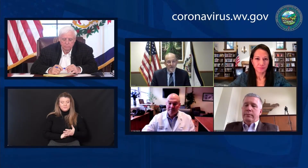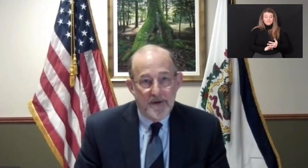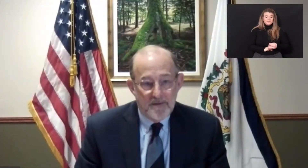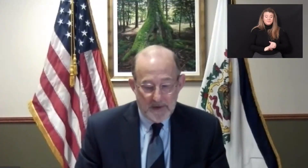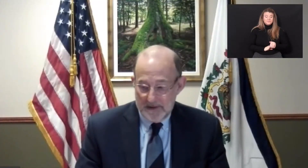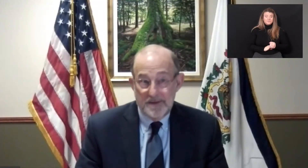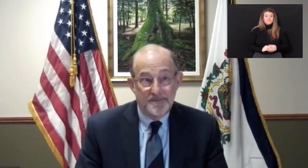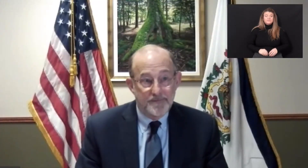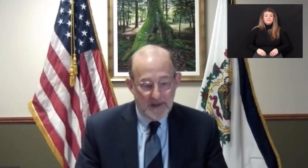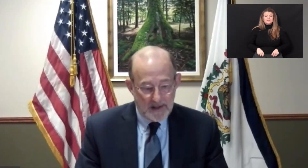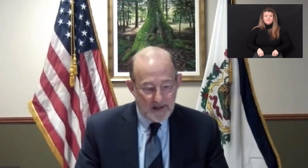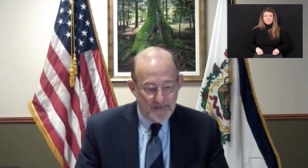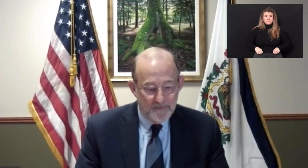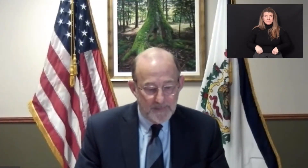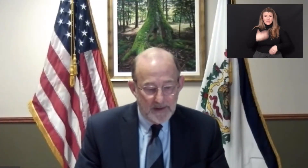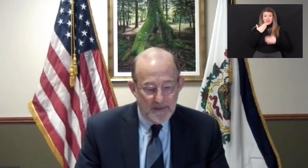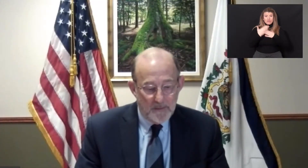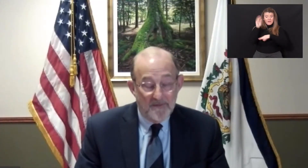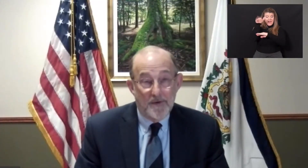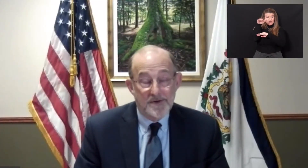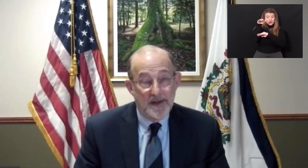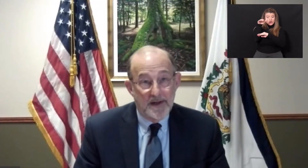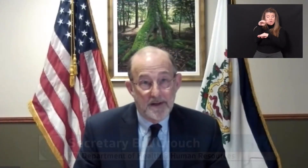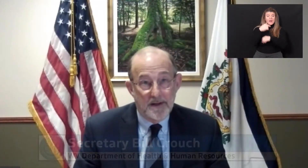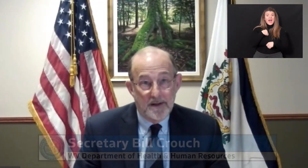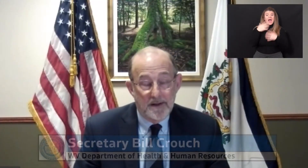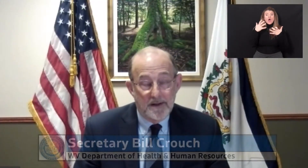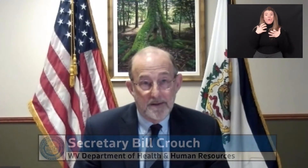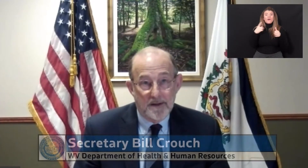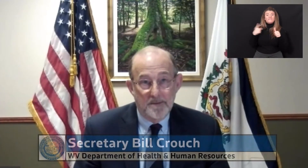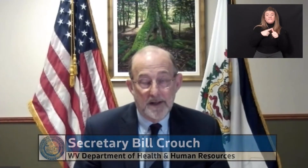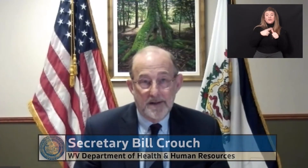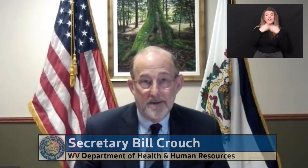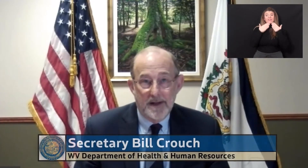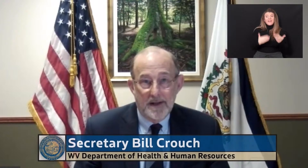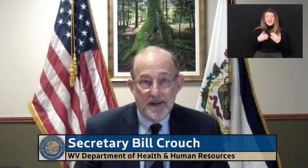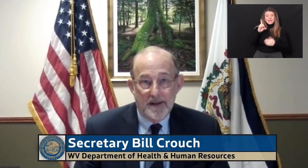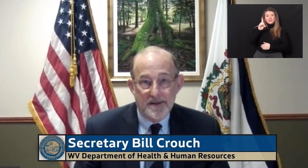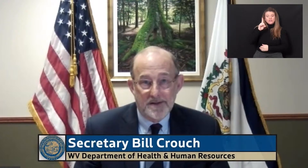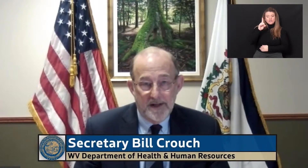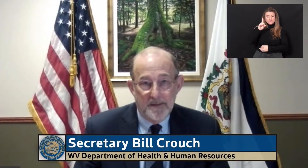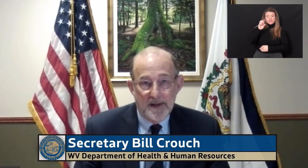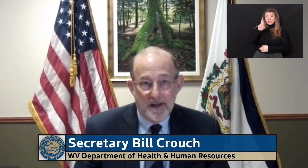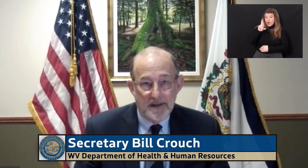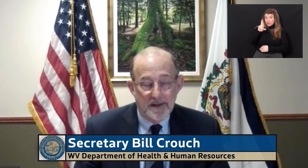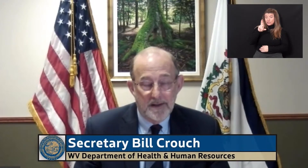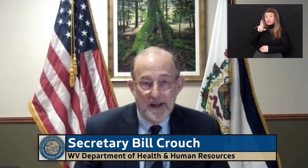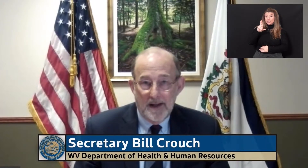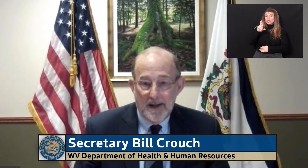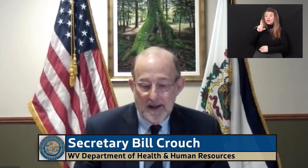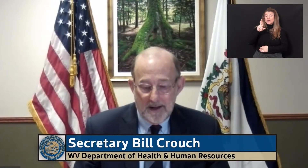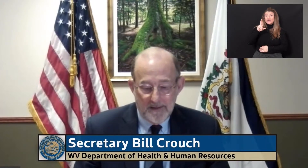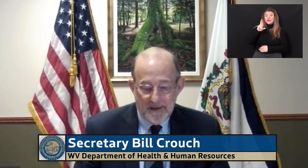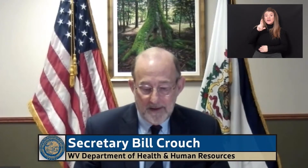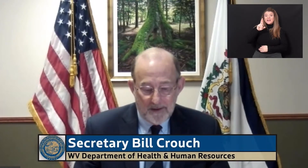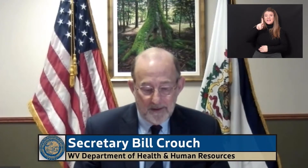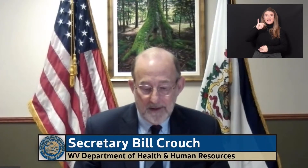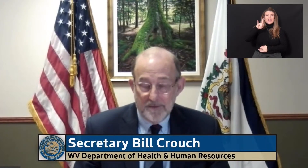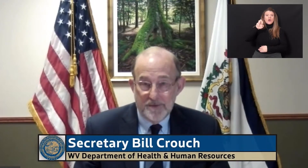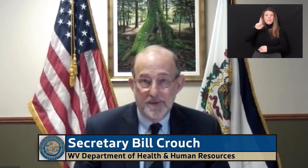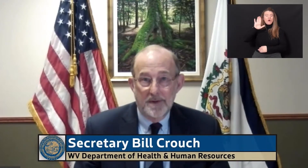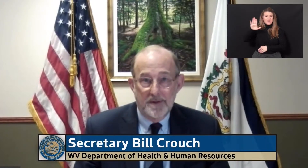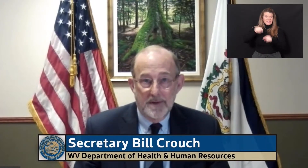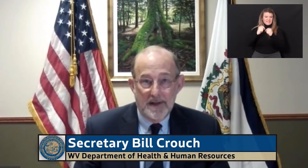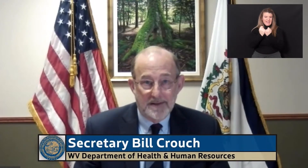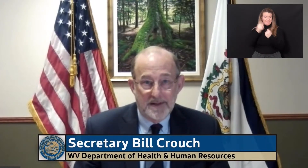Good afternoon, everyone. I want to first thank Dr. Mike Kilkenny and his team in Huntington. They